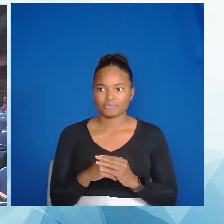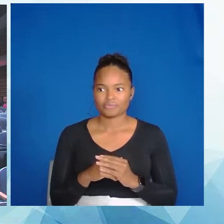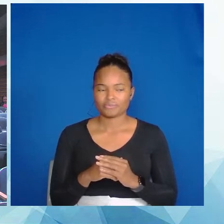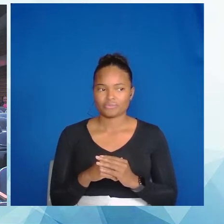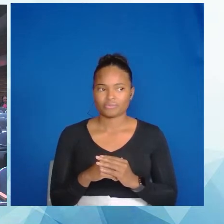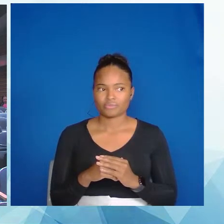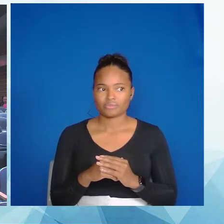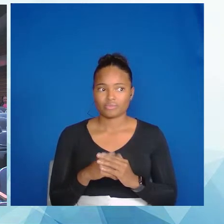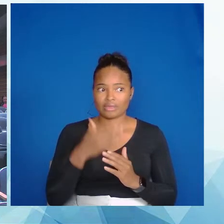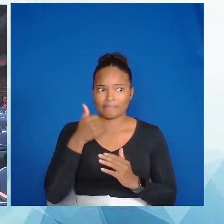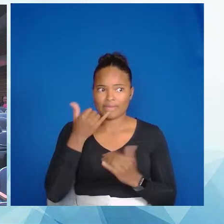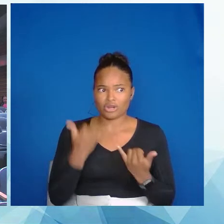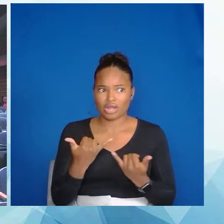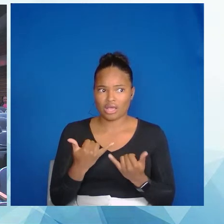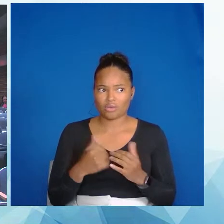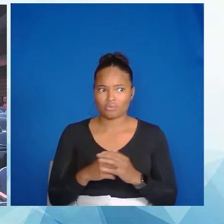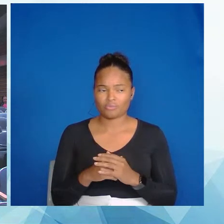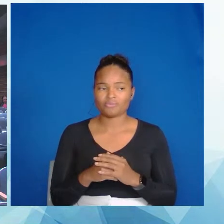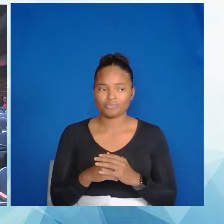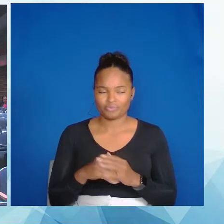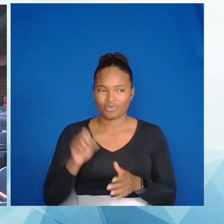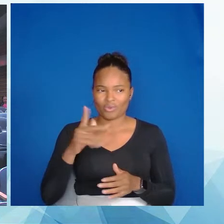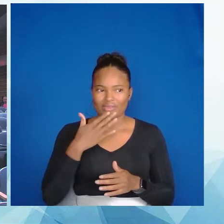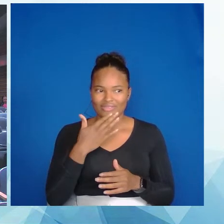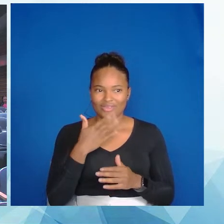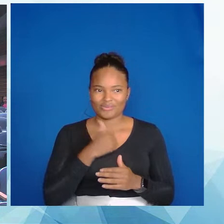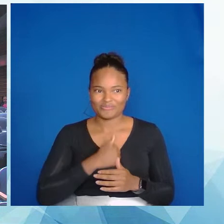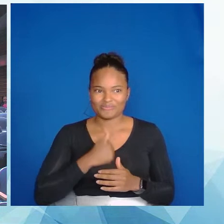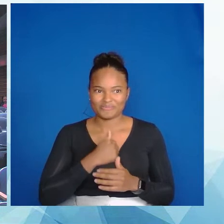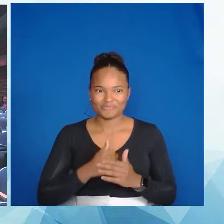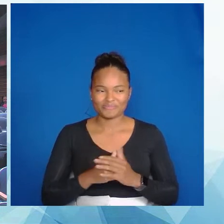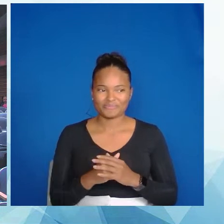Is that better now? Okay, thank you. Sorry.